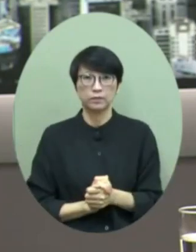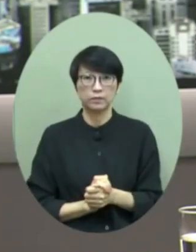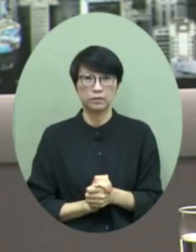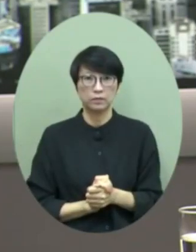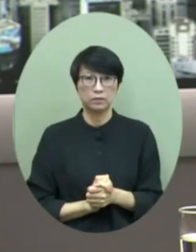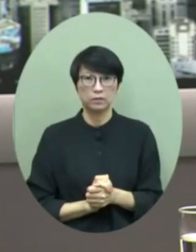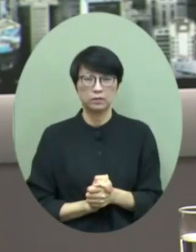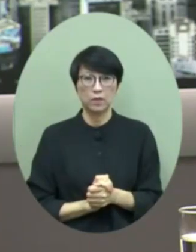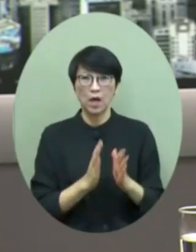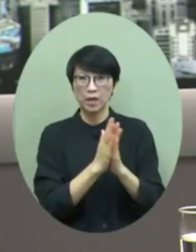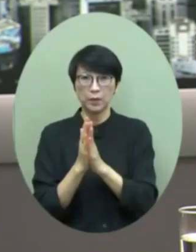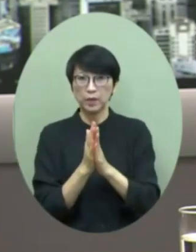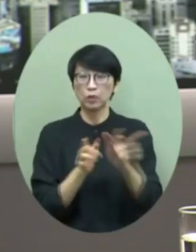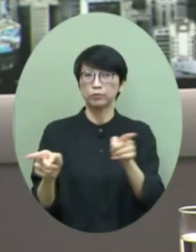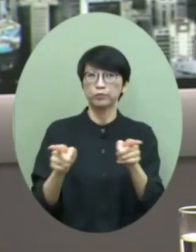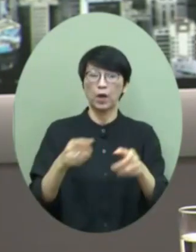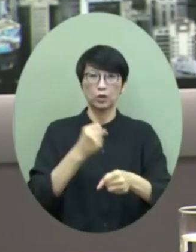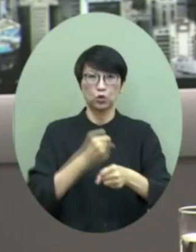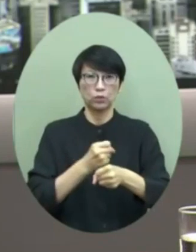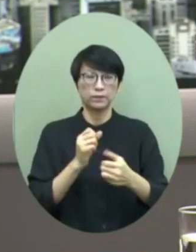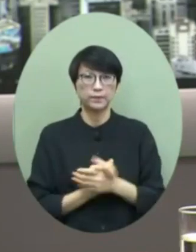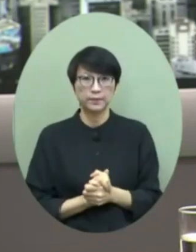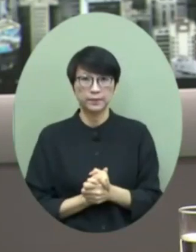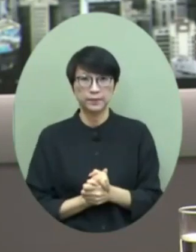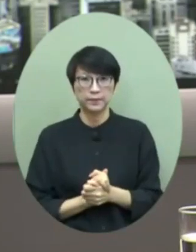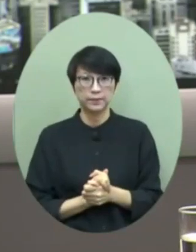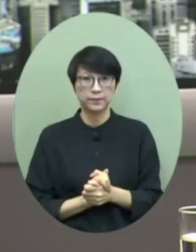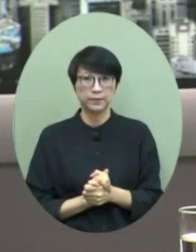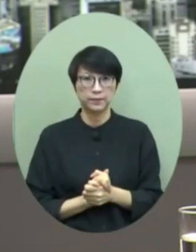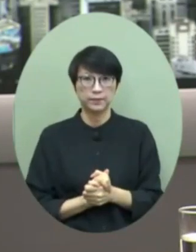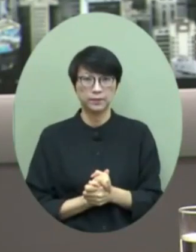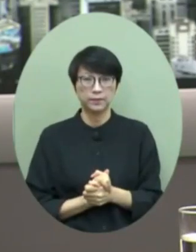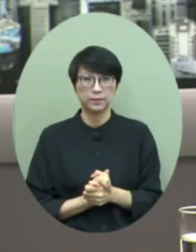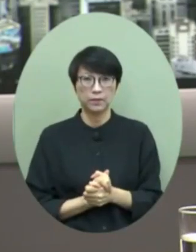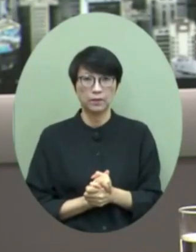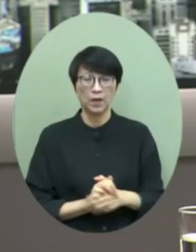training, and also in coordination work.